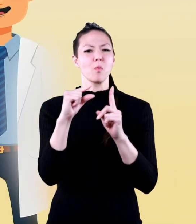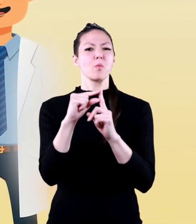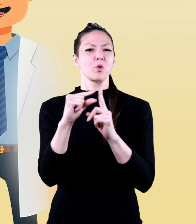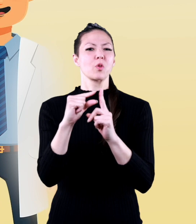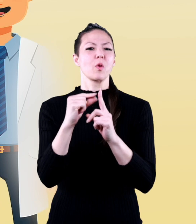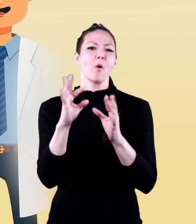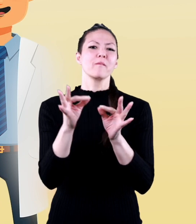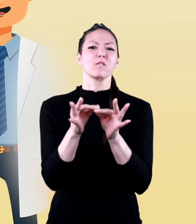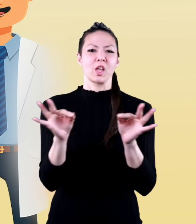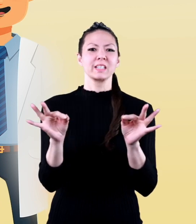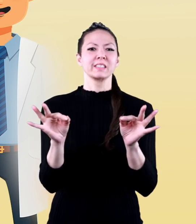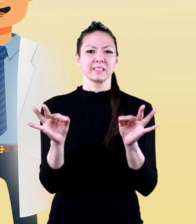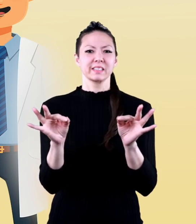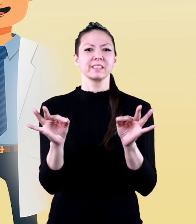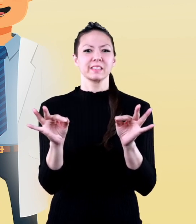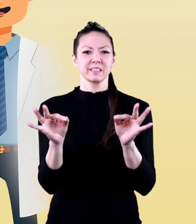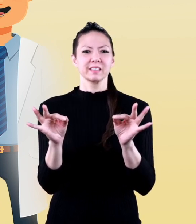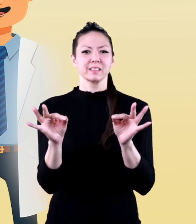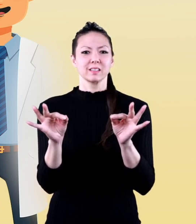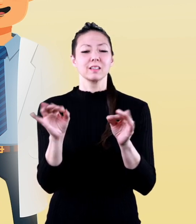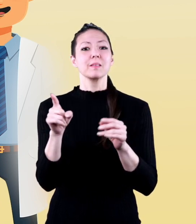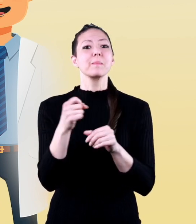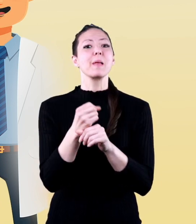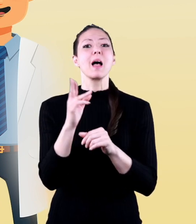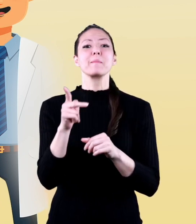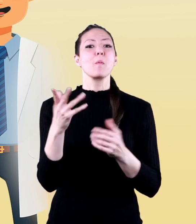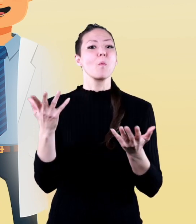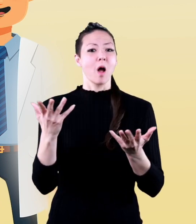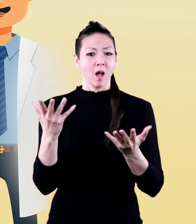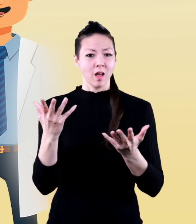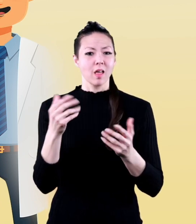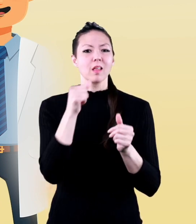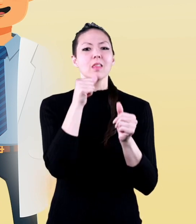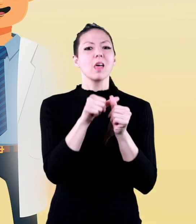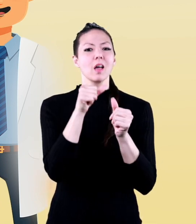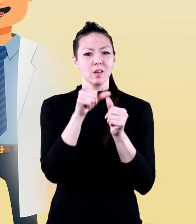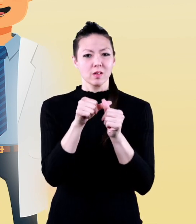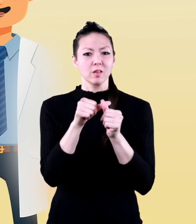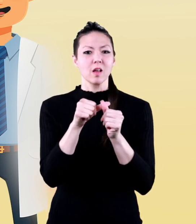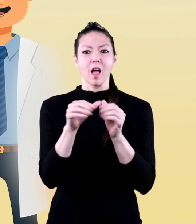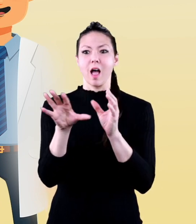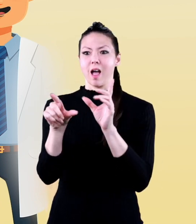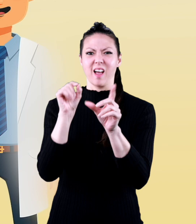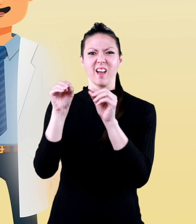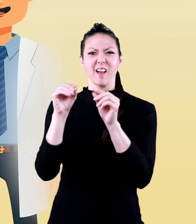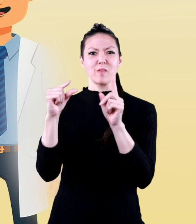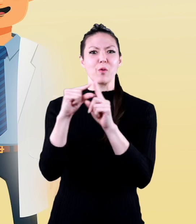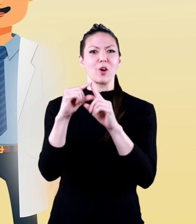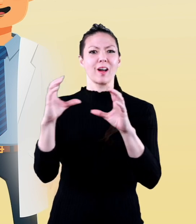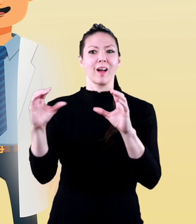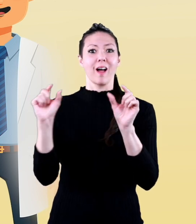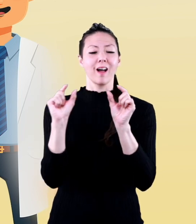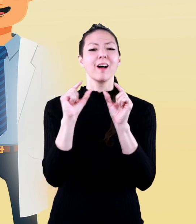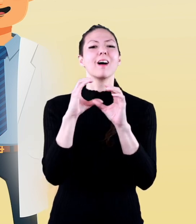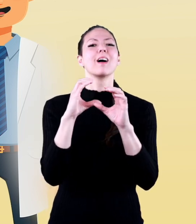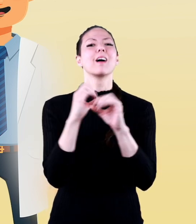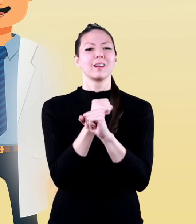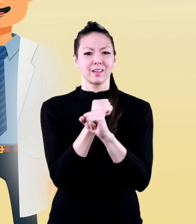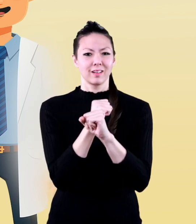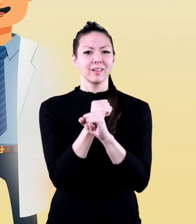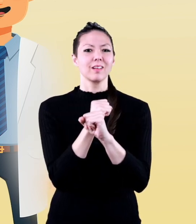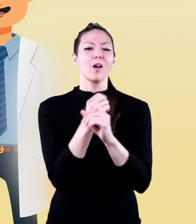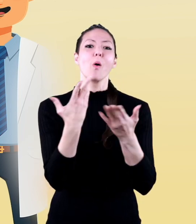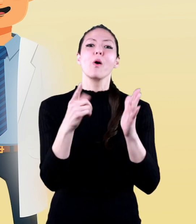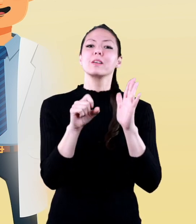Abbreviations are a shortened form of words or phrases. They are made by leaving certain letters of words out and